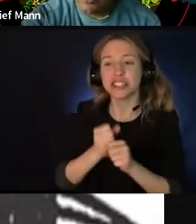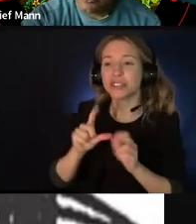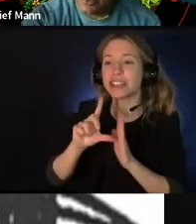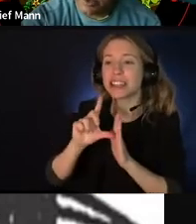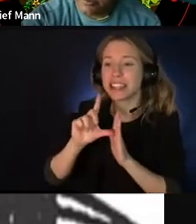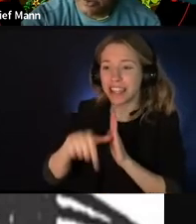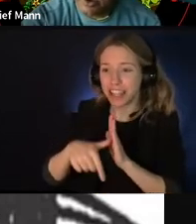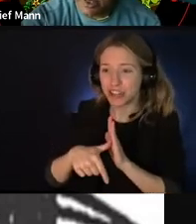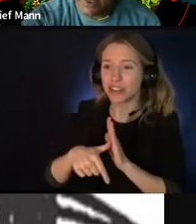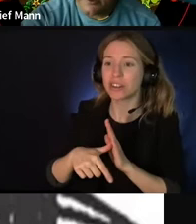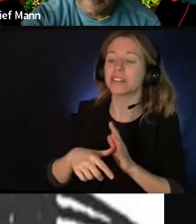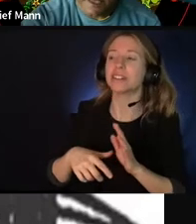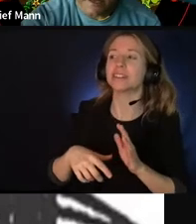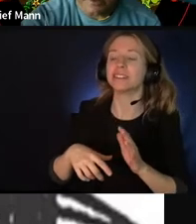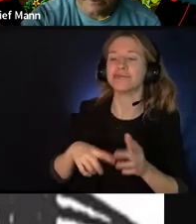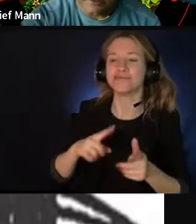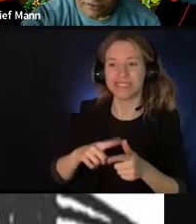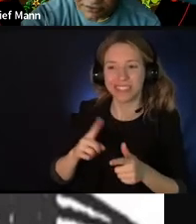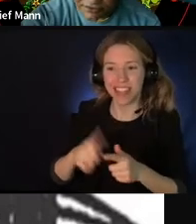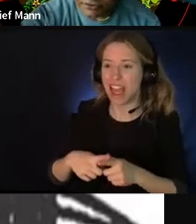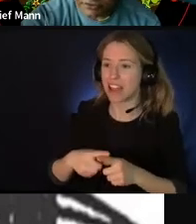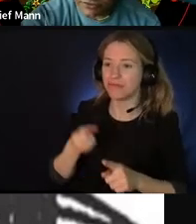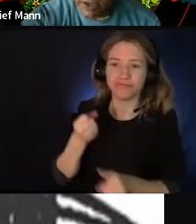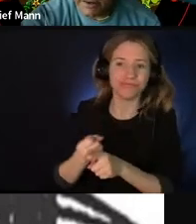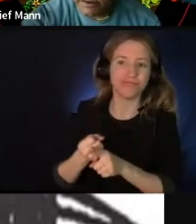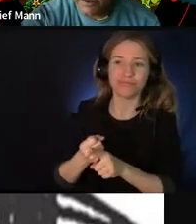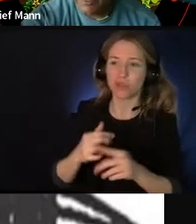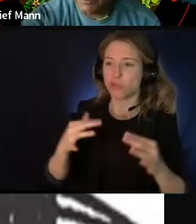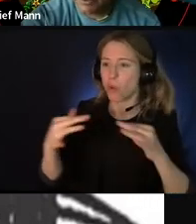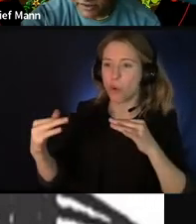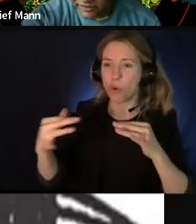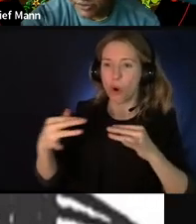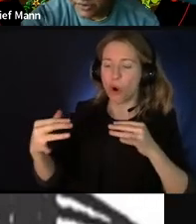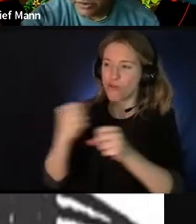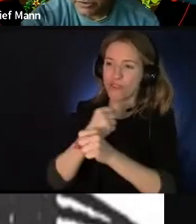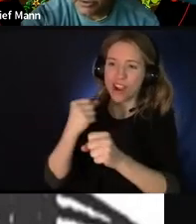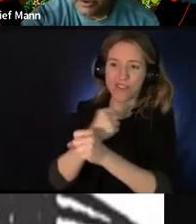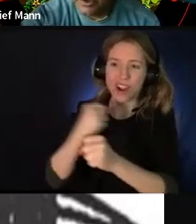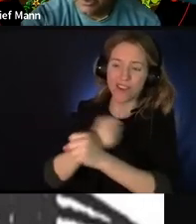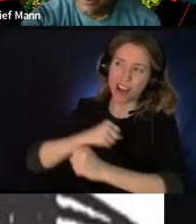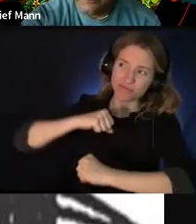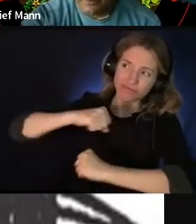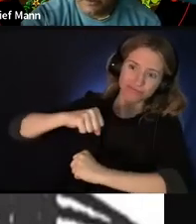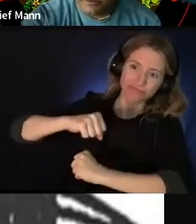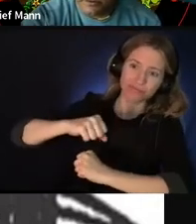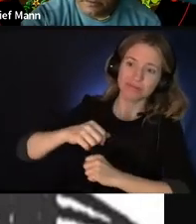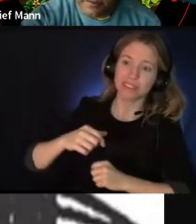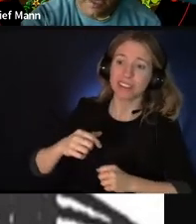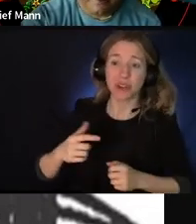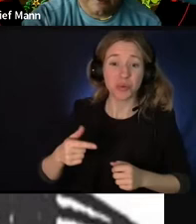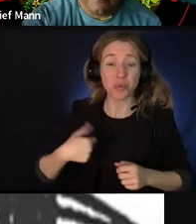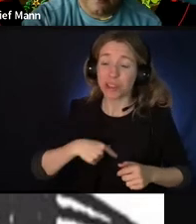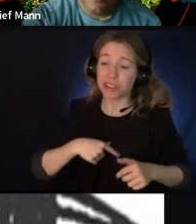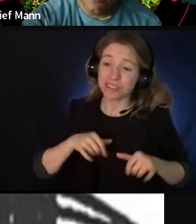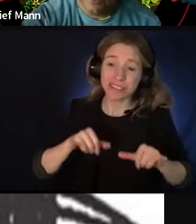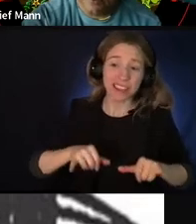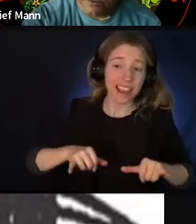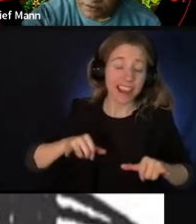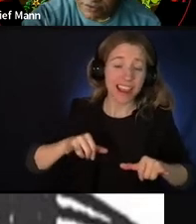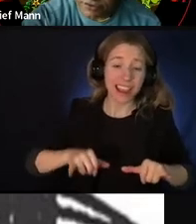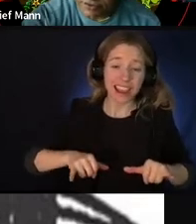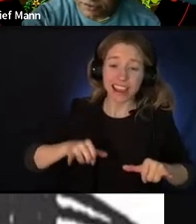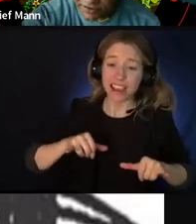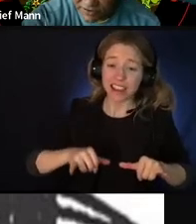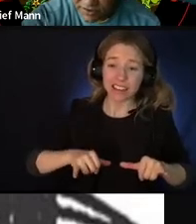major wars that had broken out. And we still resided in that same space before moving back from where